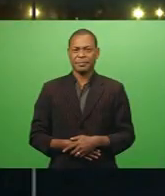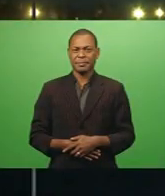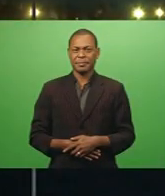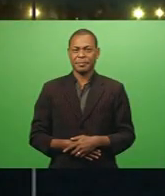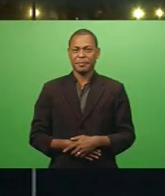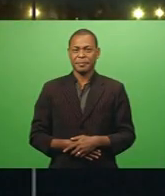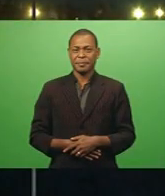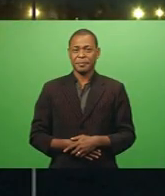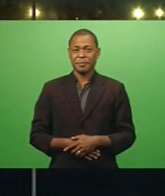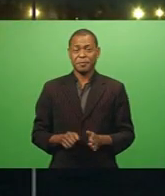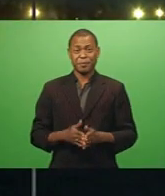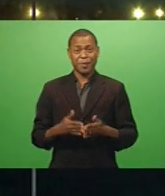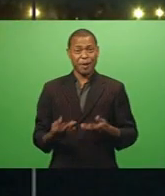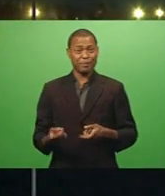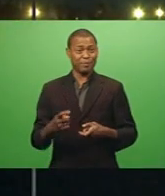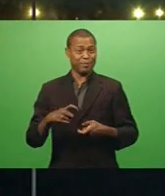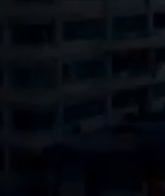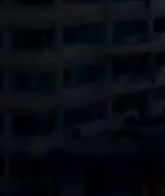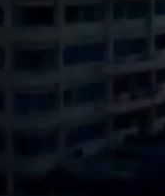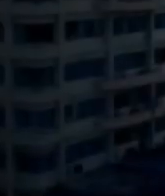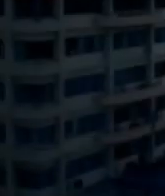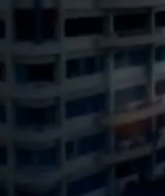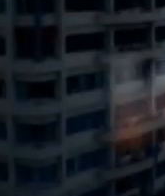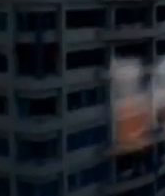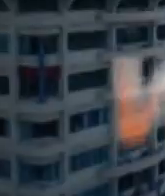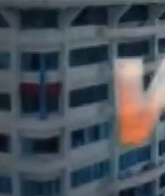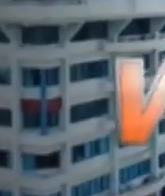And we now join Angie for tonight's weather.